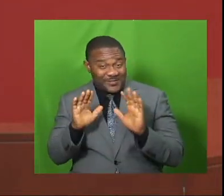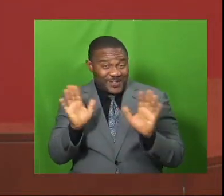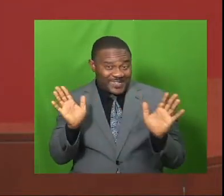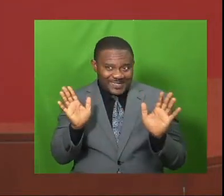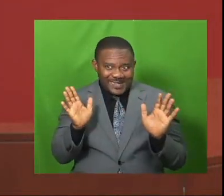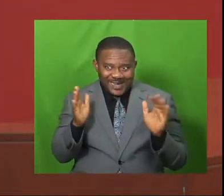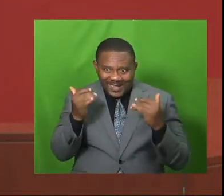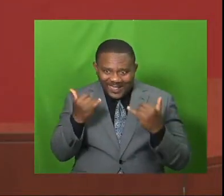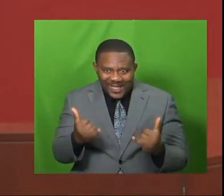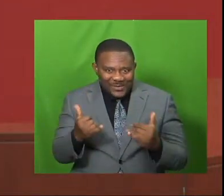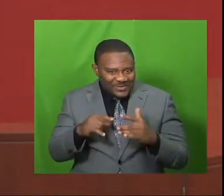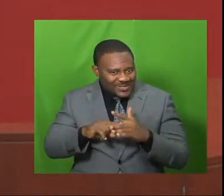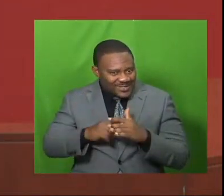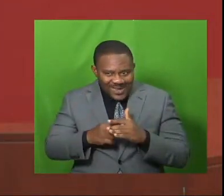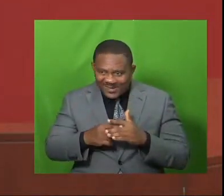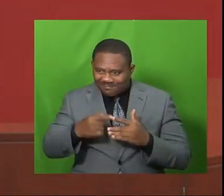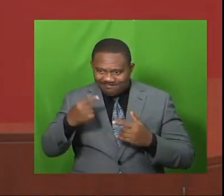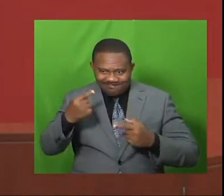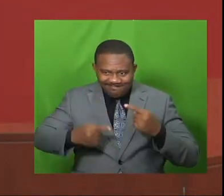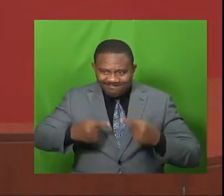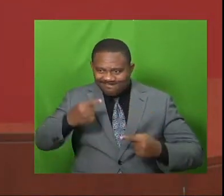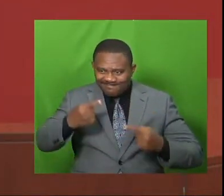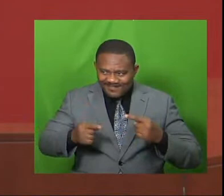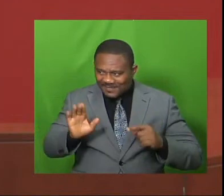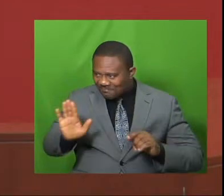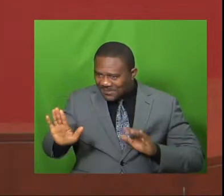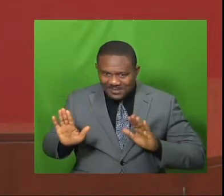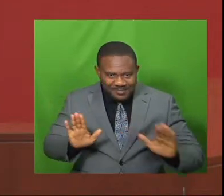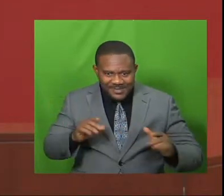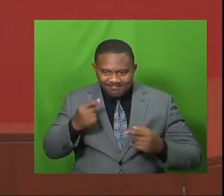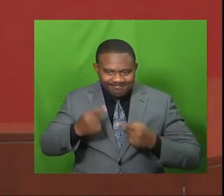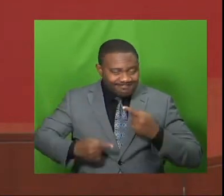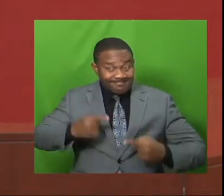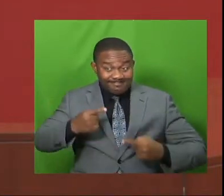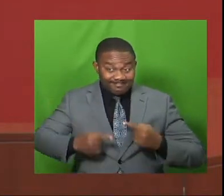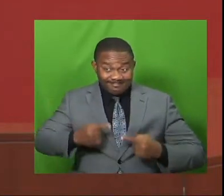also done his bit. So we now,